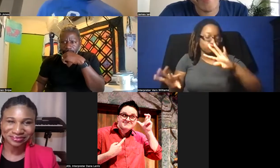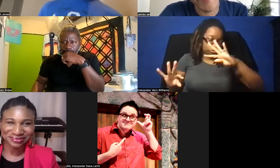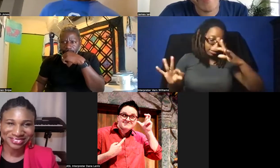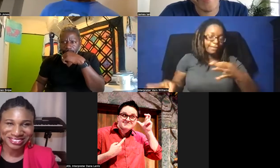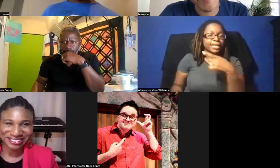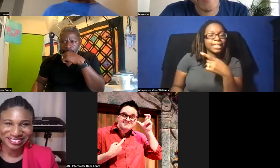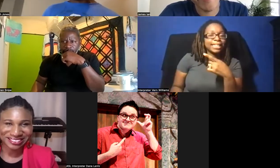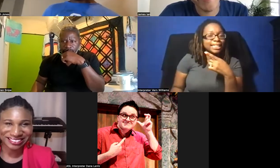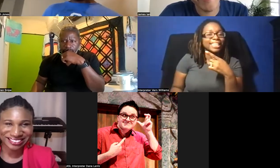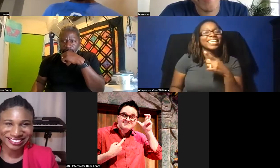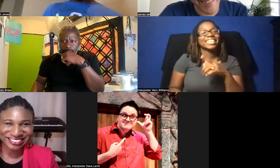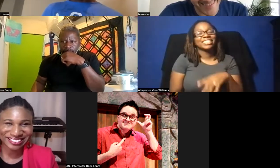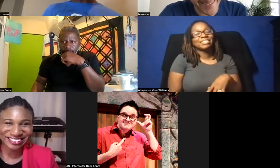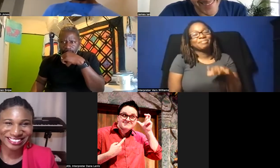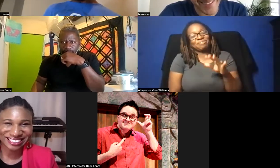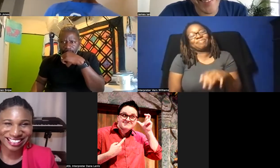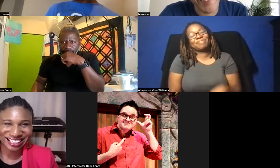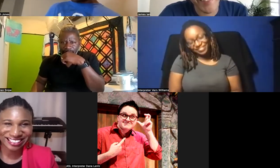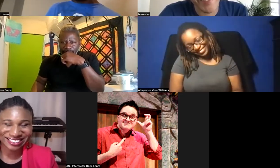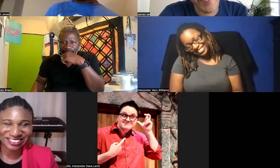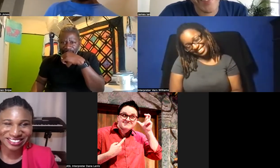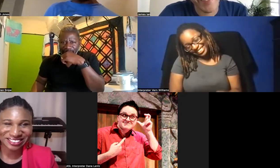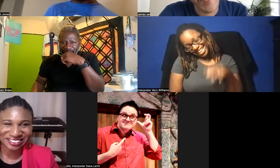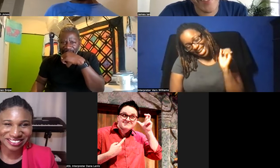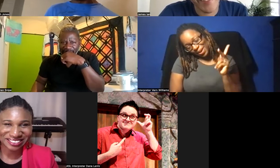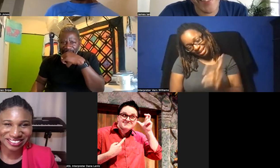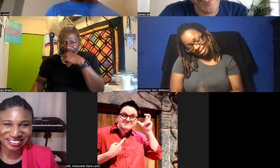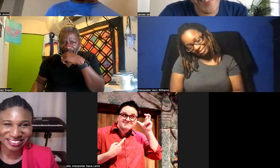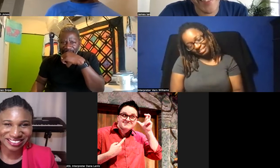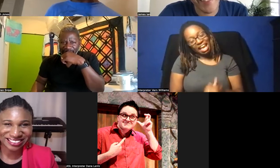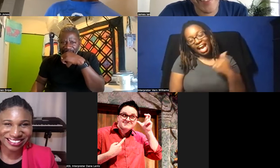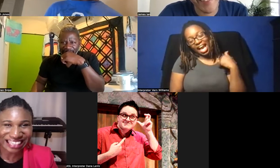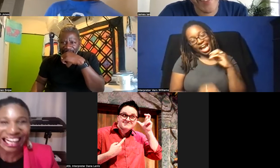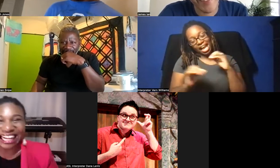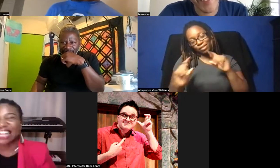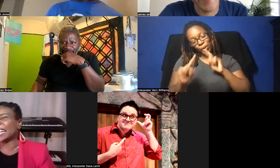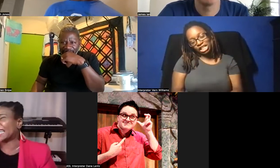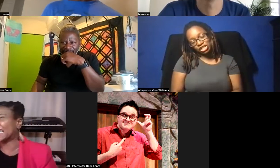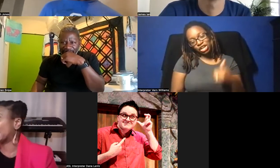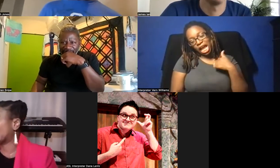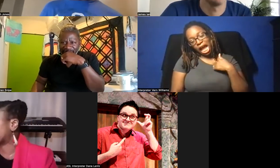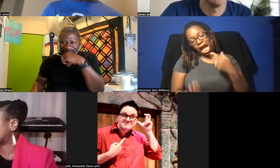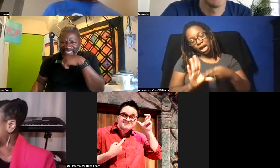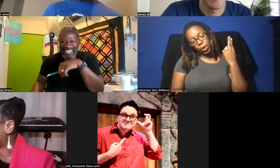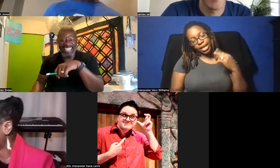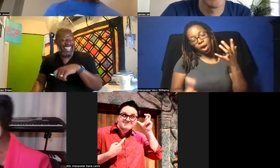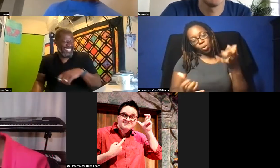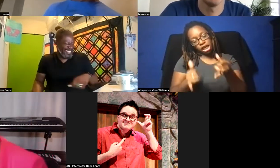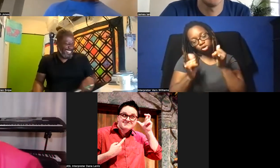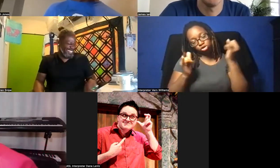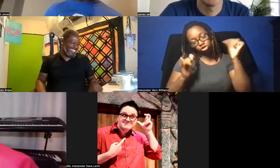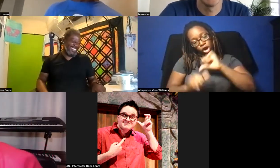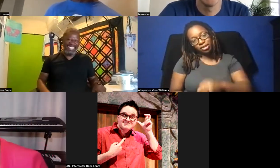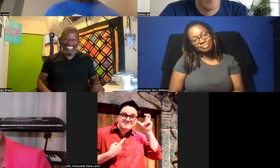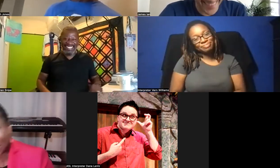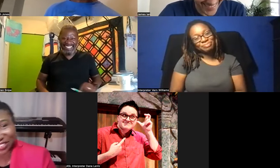right, okay. I have no answer. I quit. I'm gonna go get drunk. So yeah, no. I